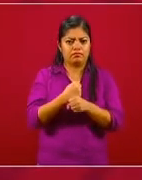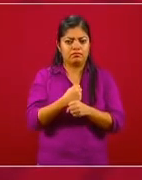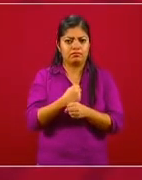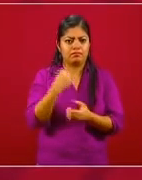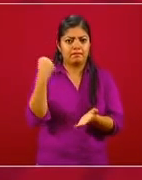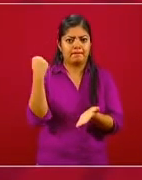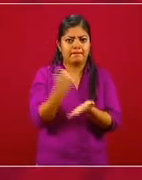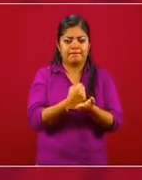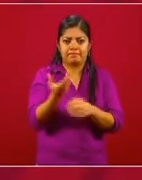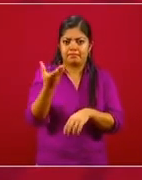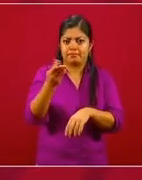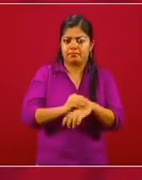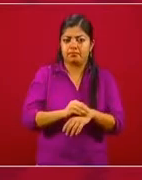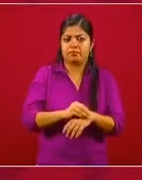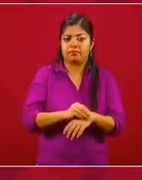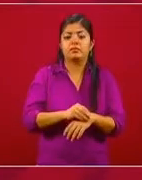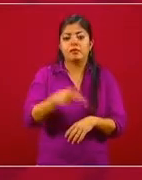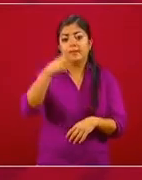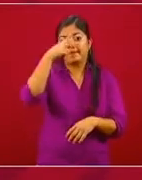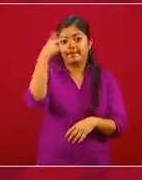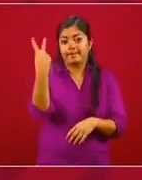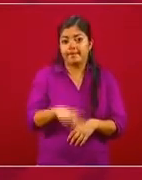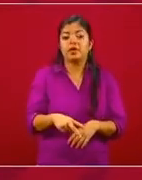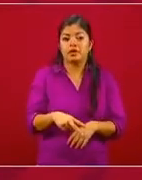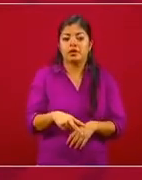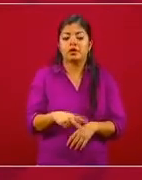commemorating the decree that was signed a year ago,